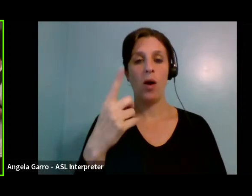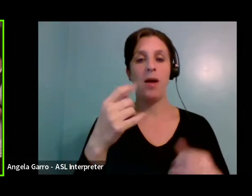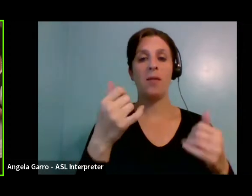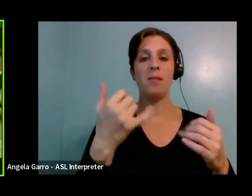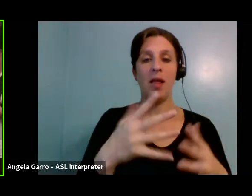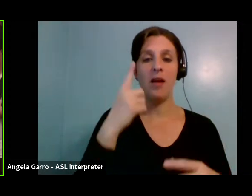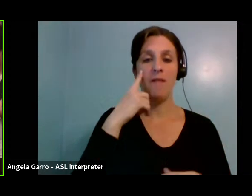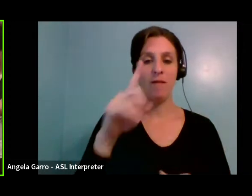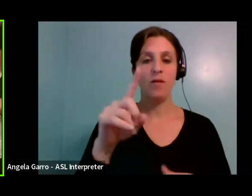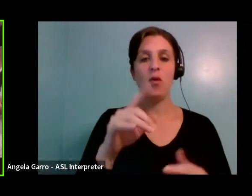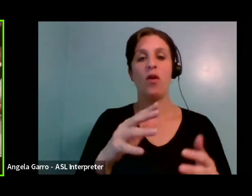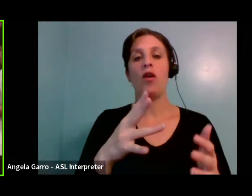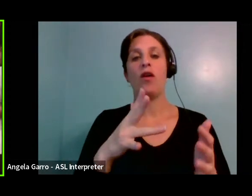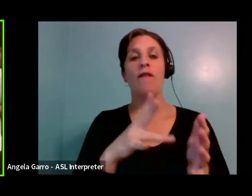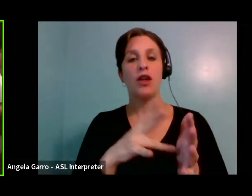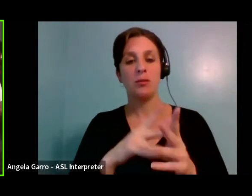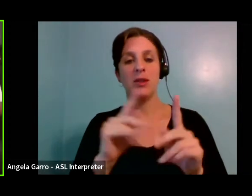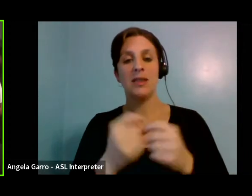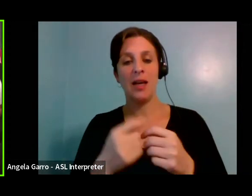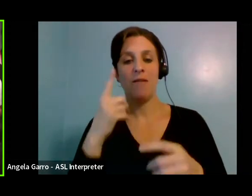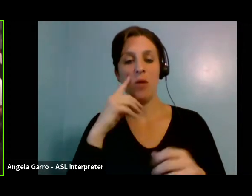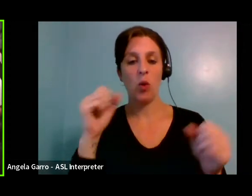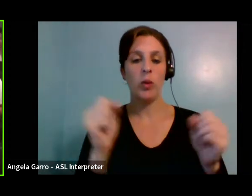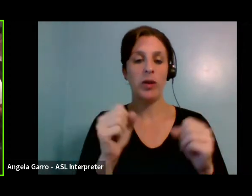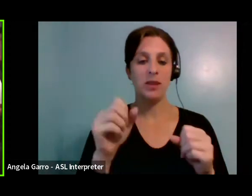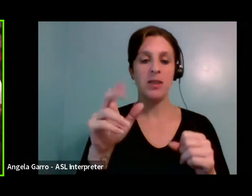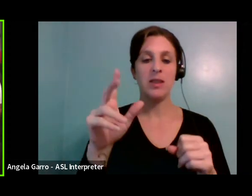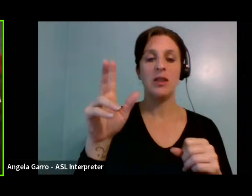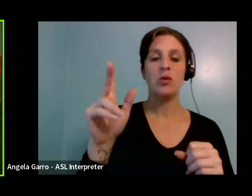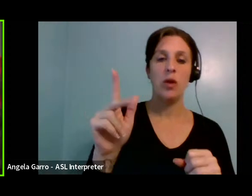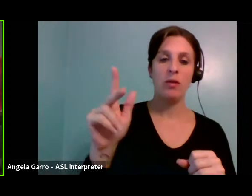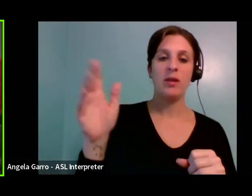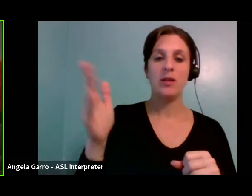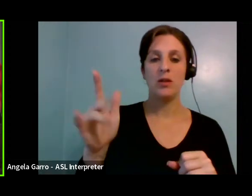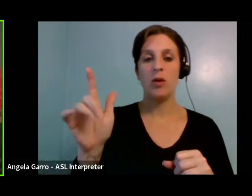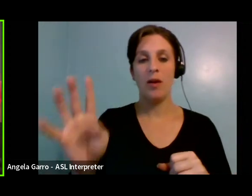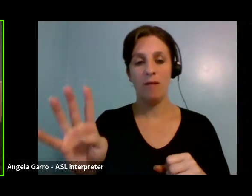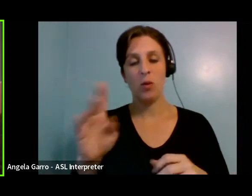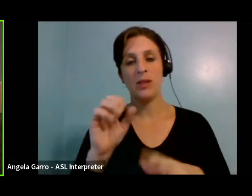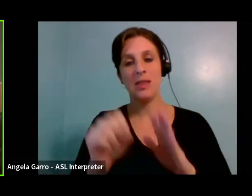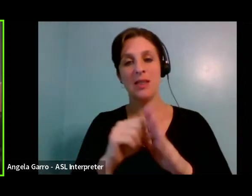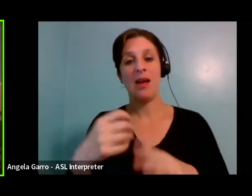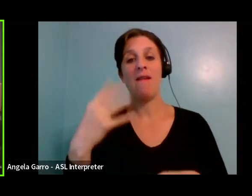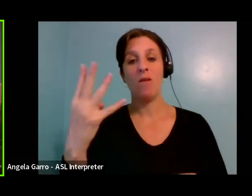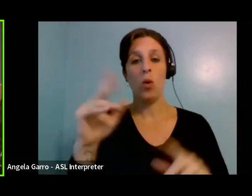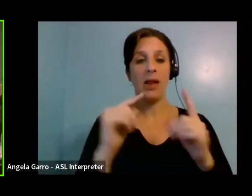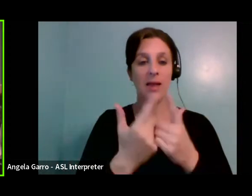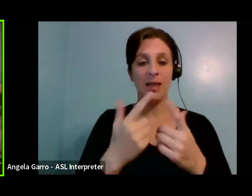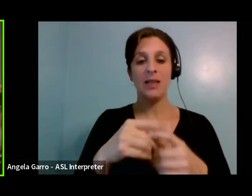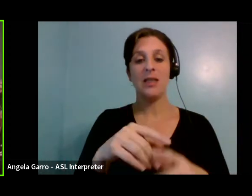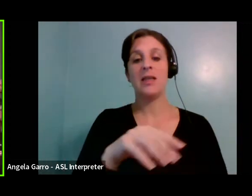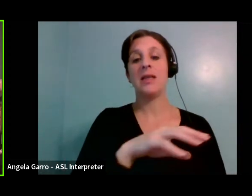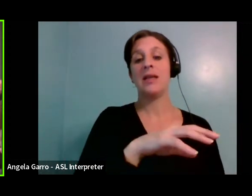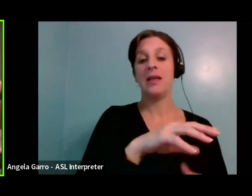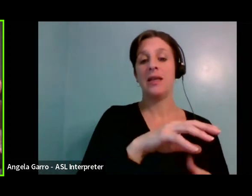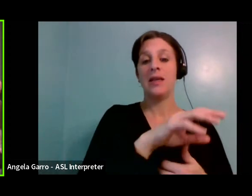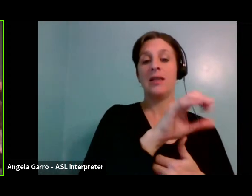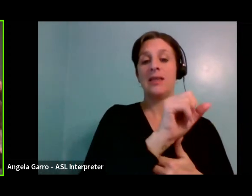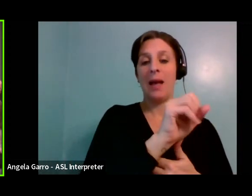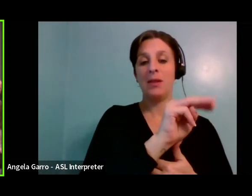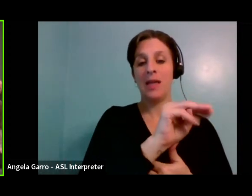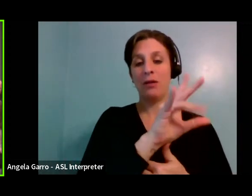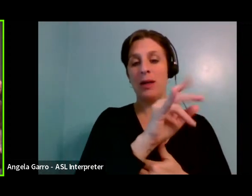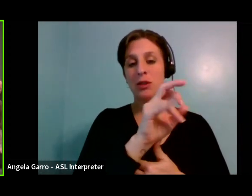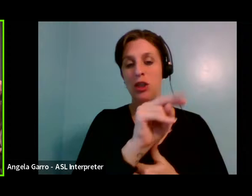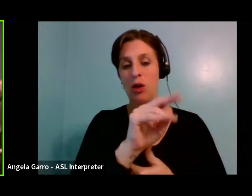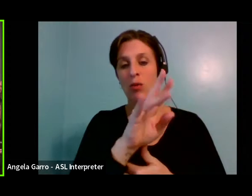winter 23-24 season. And by the way, there are 4 schools in the league: San Mateo, Cappuccino Bridge, and Hillsdale. And this